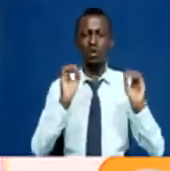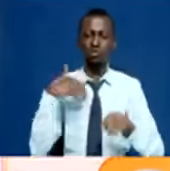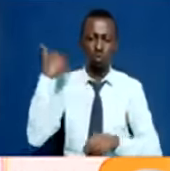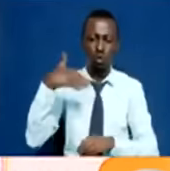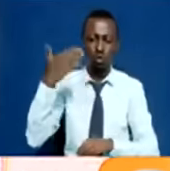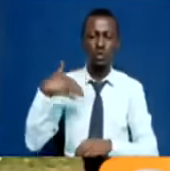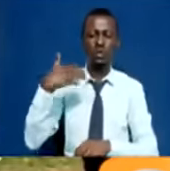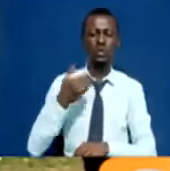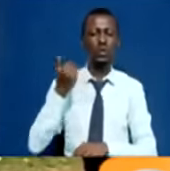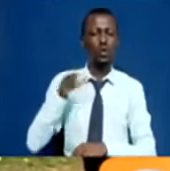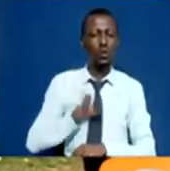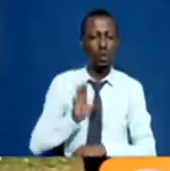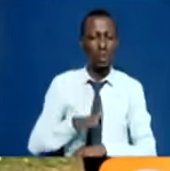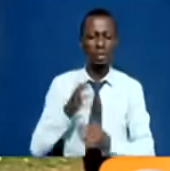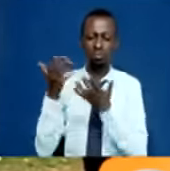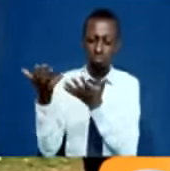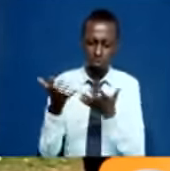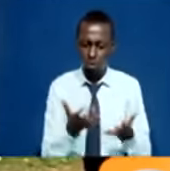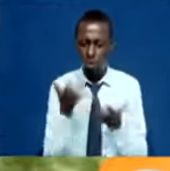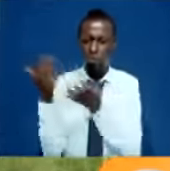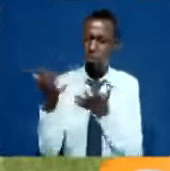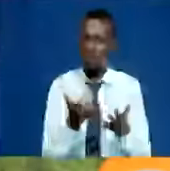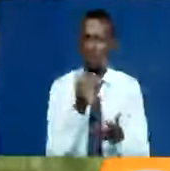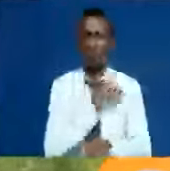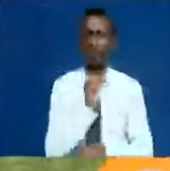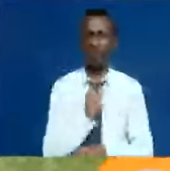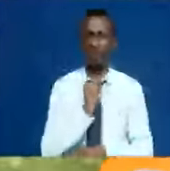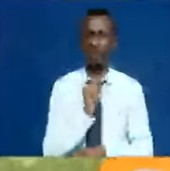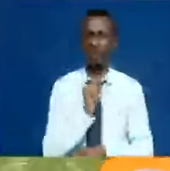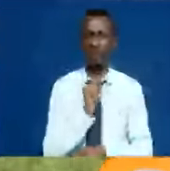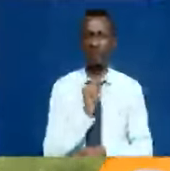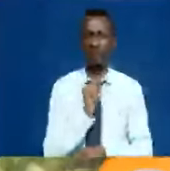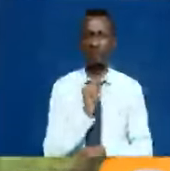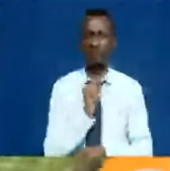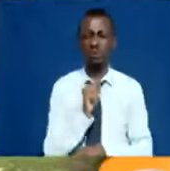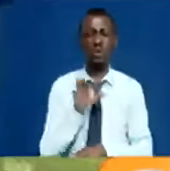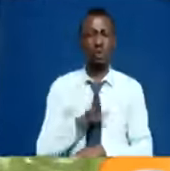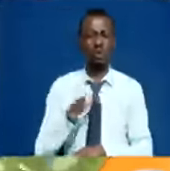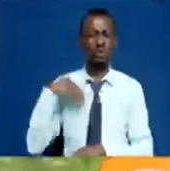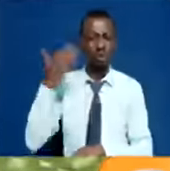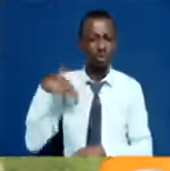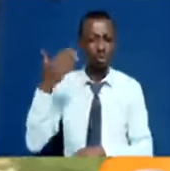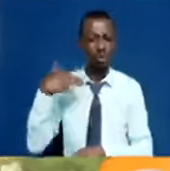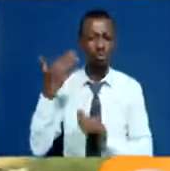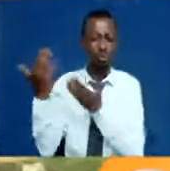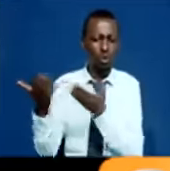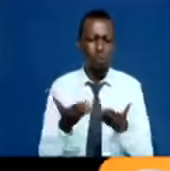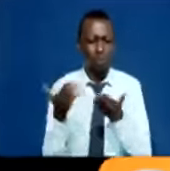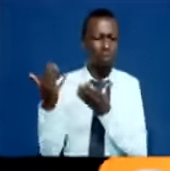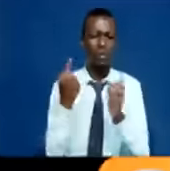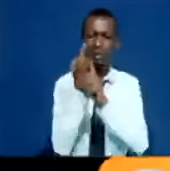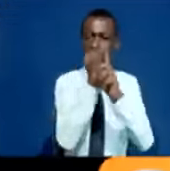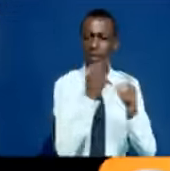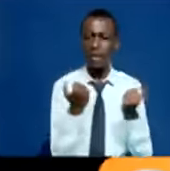on a daily basis. His disturbing pattern involved inviting women over, subjecting them to heinous acts,